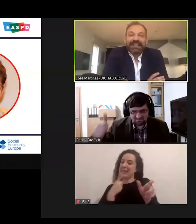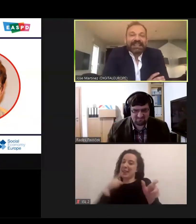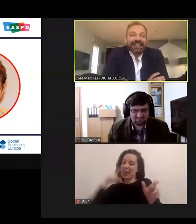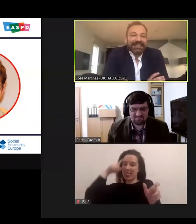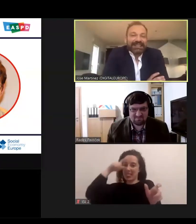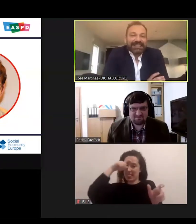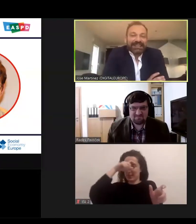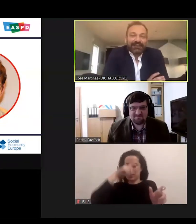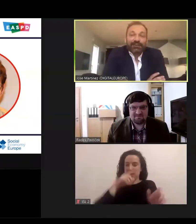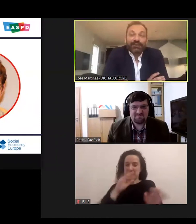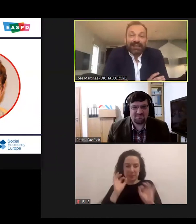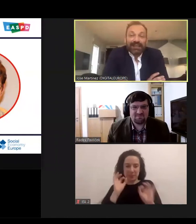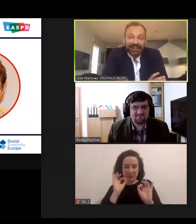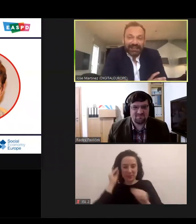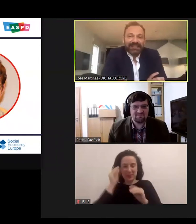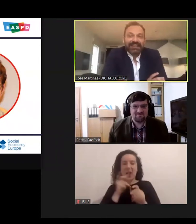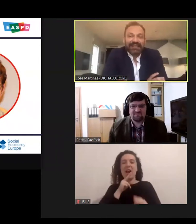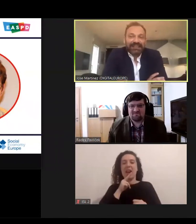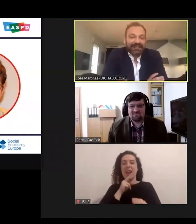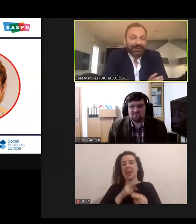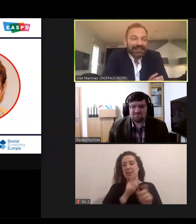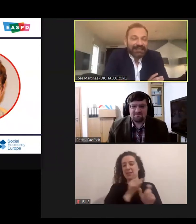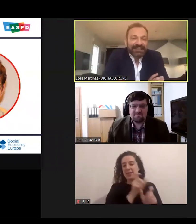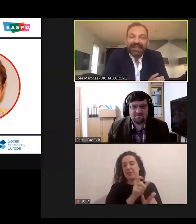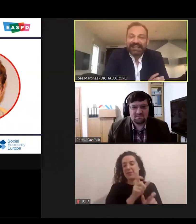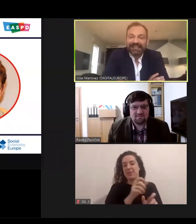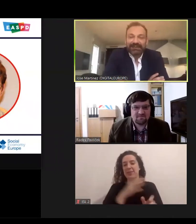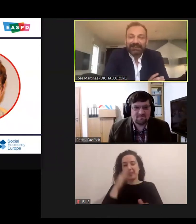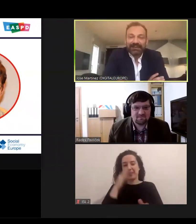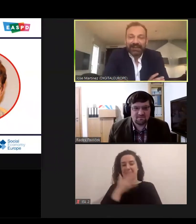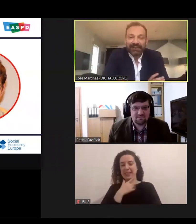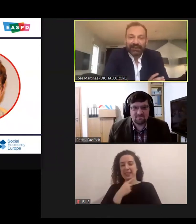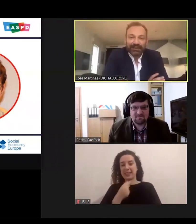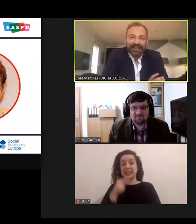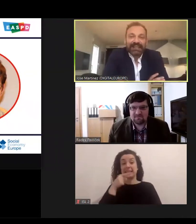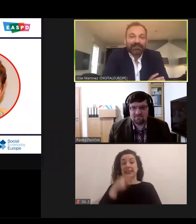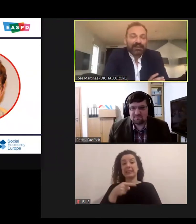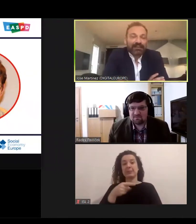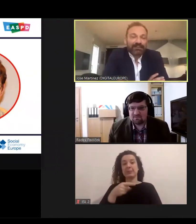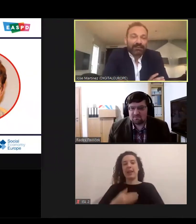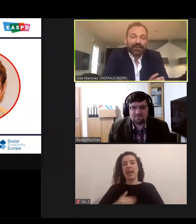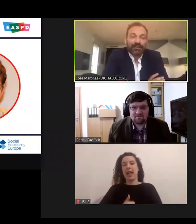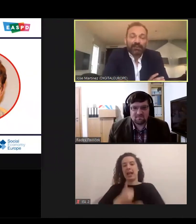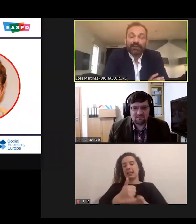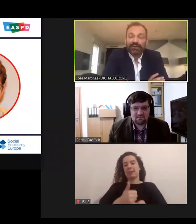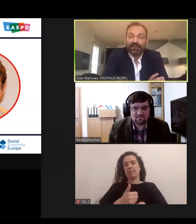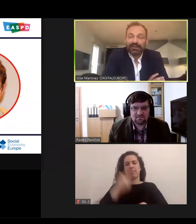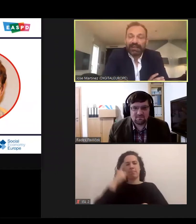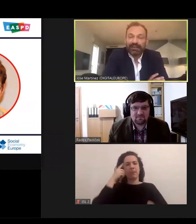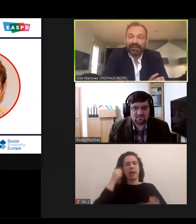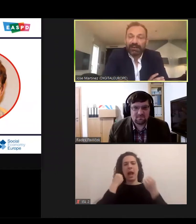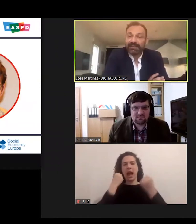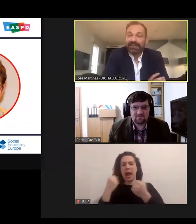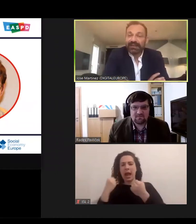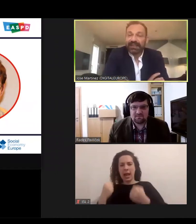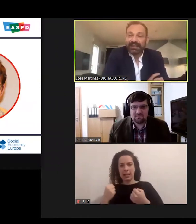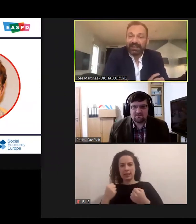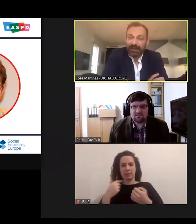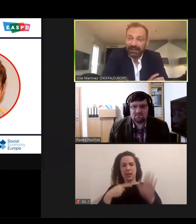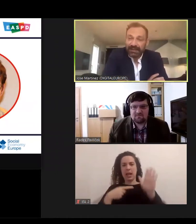better, and they will be more useful for much more people. So that is, I think, an investment that as soon as they